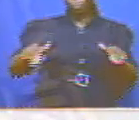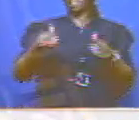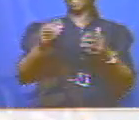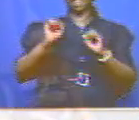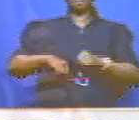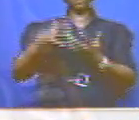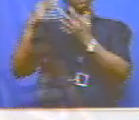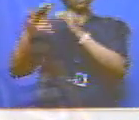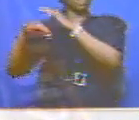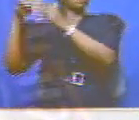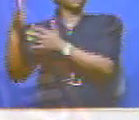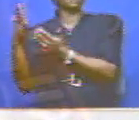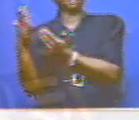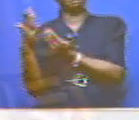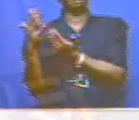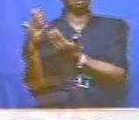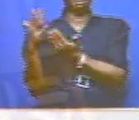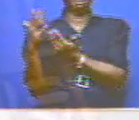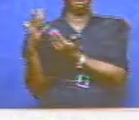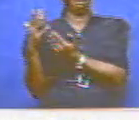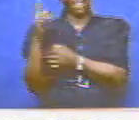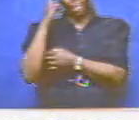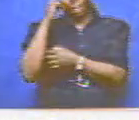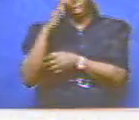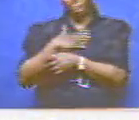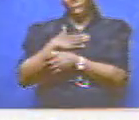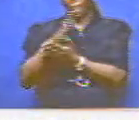go outside. Mm-hmm. Okay. So I think on my part would be